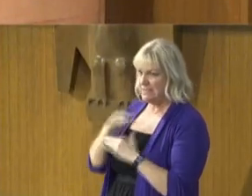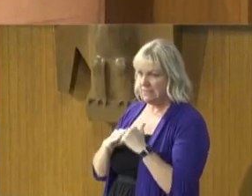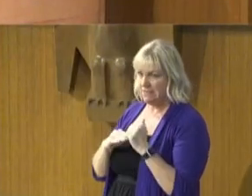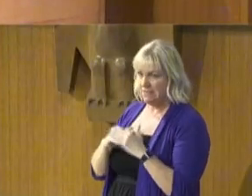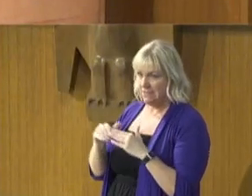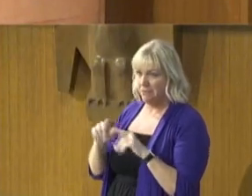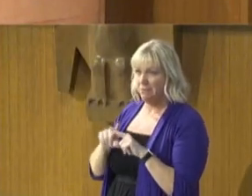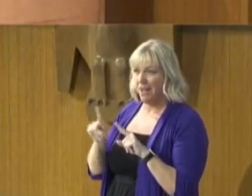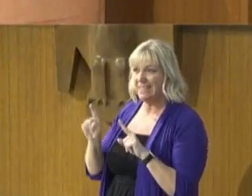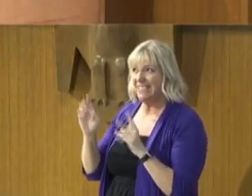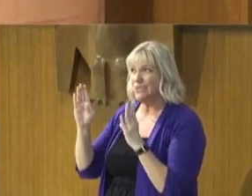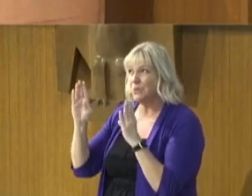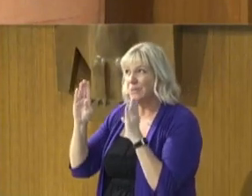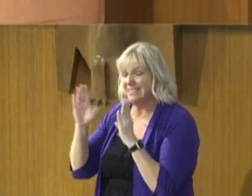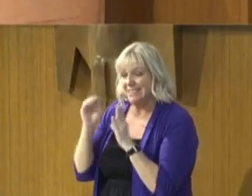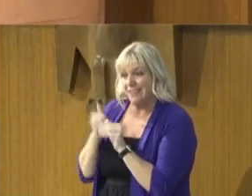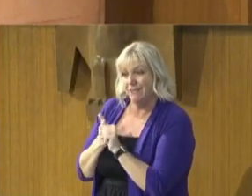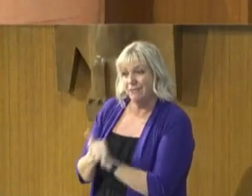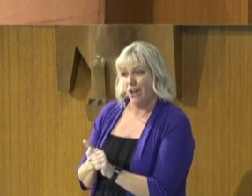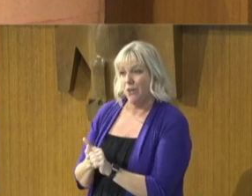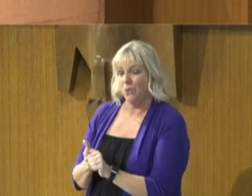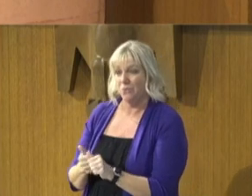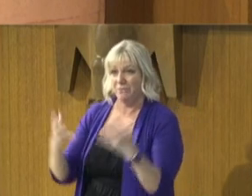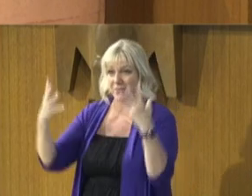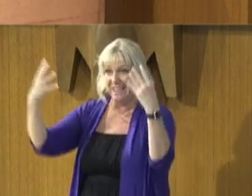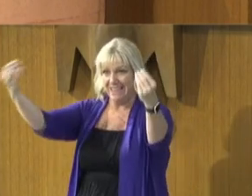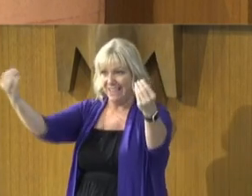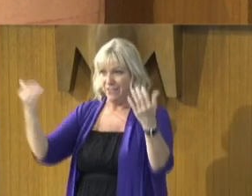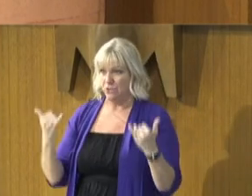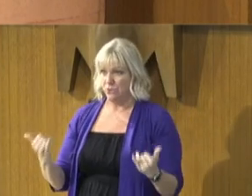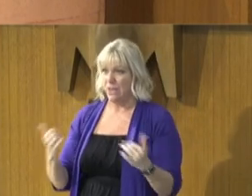listen and follow, leaving this place